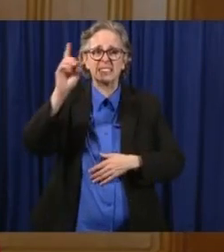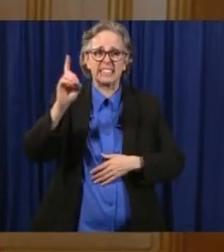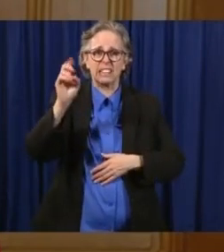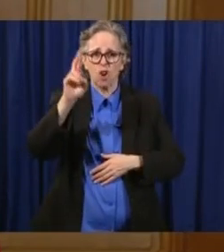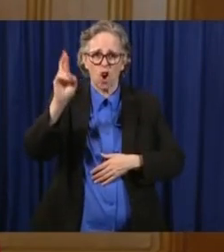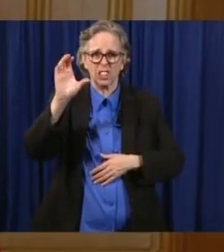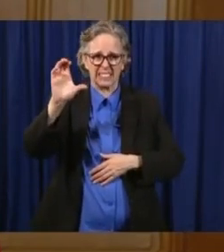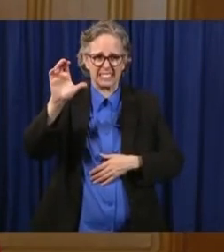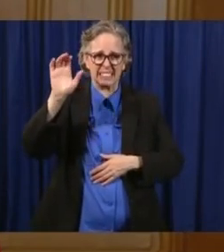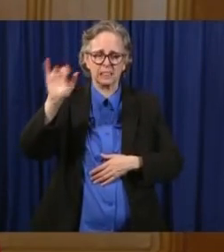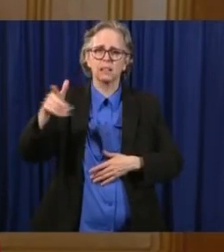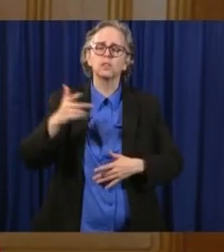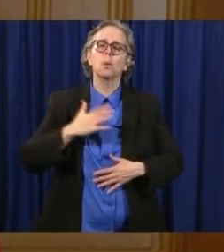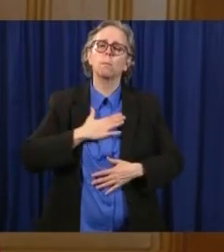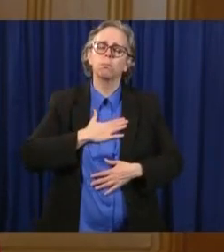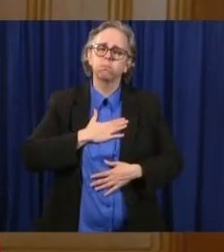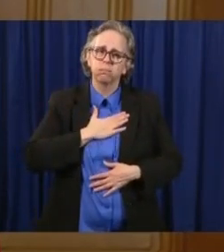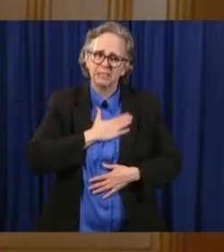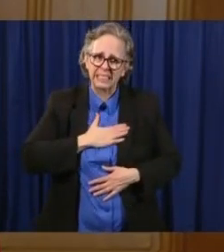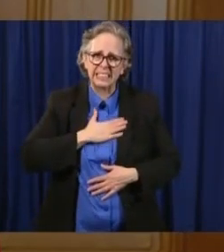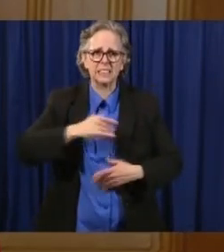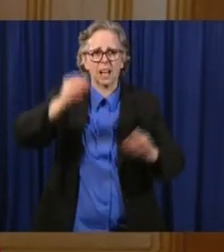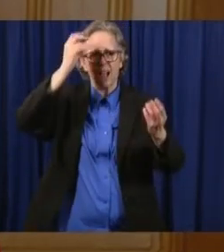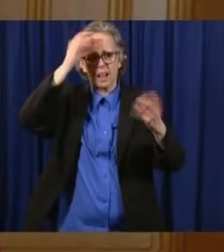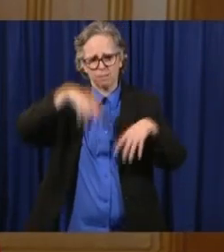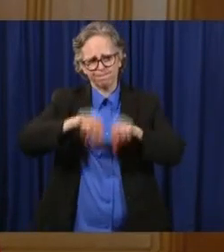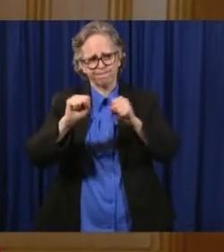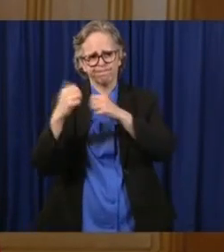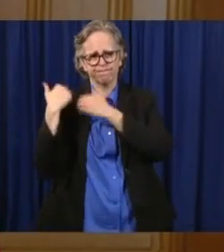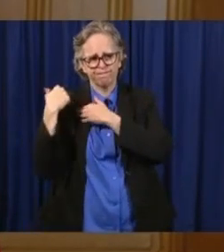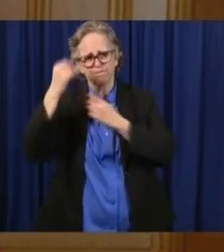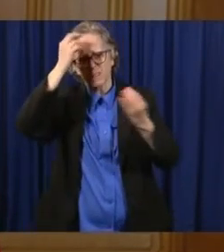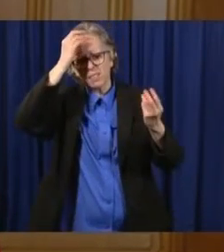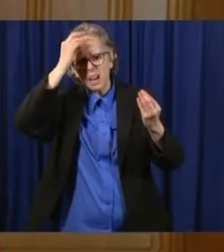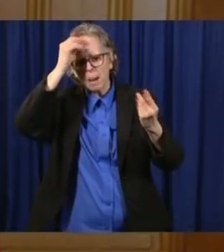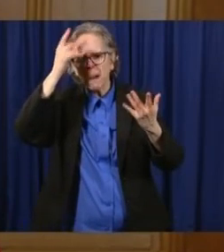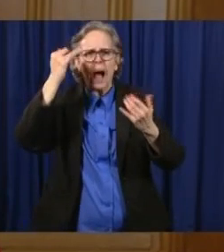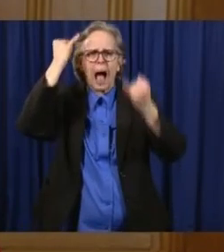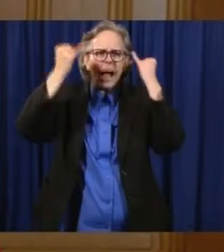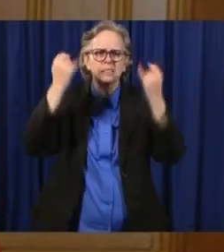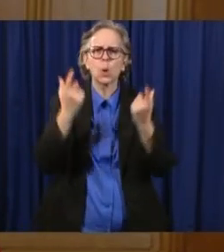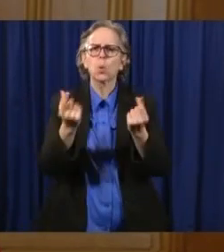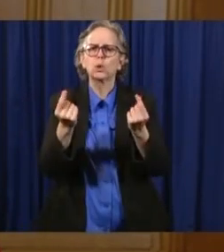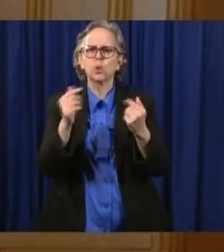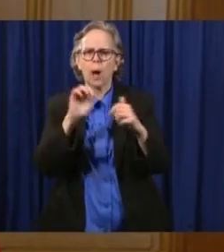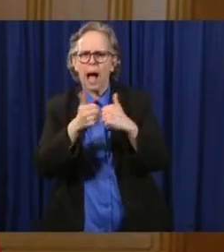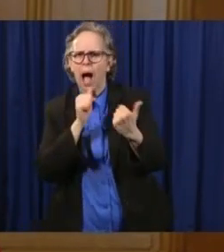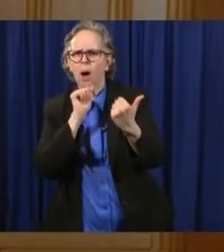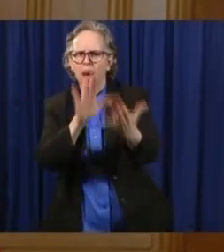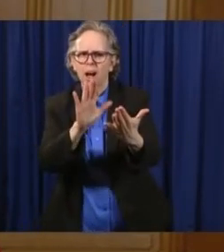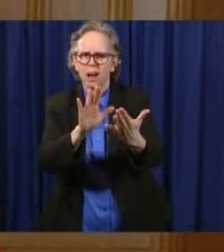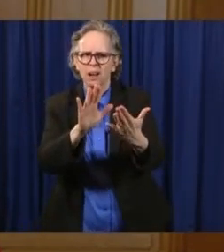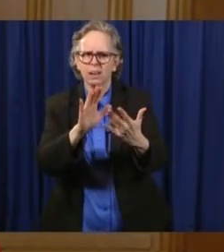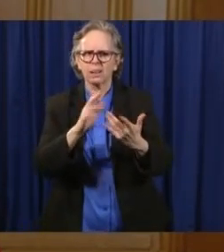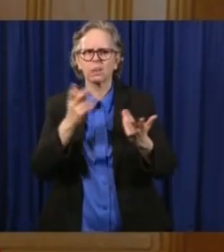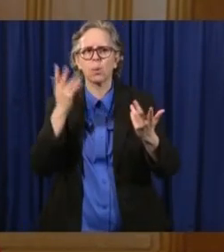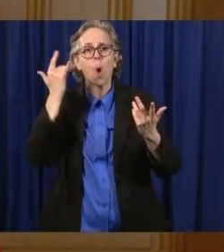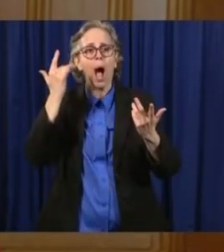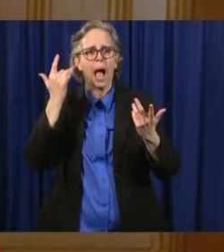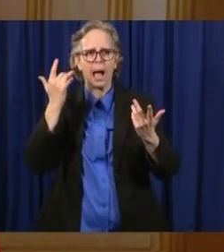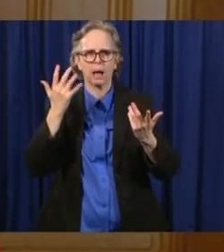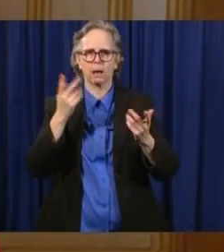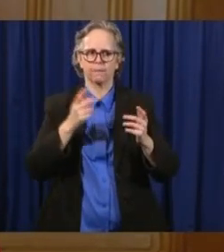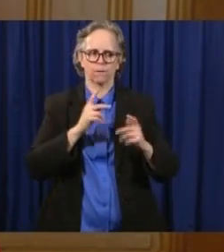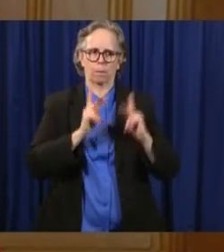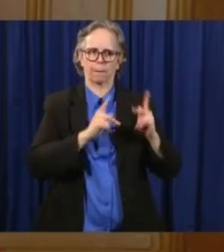a look at, what are some of the other things that we can do in regard to our most